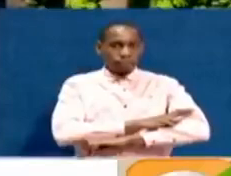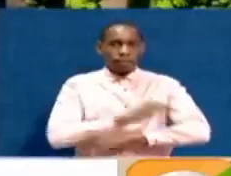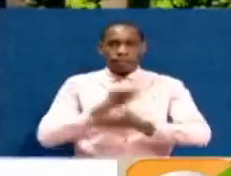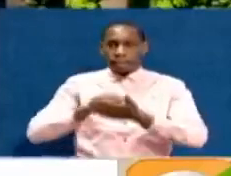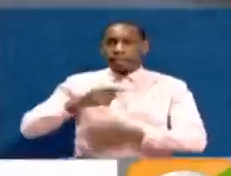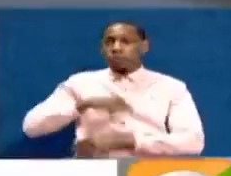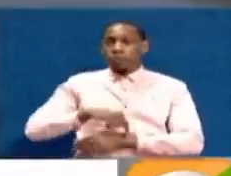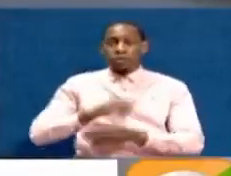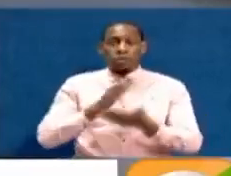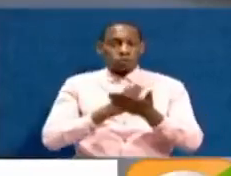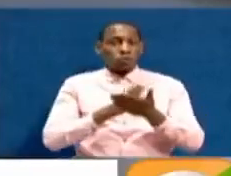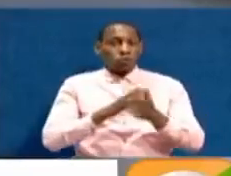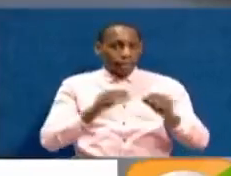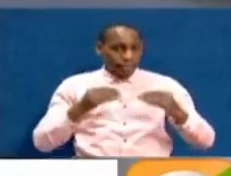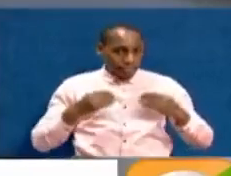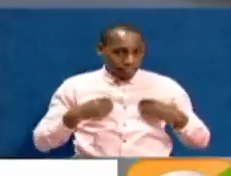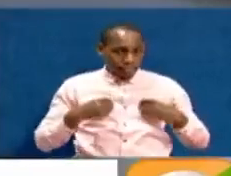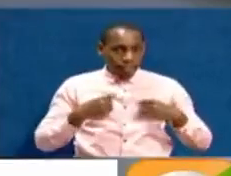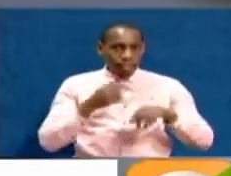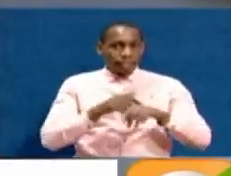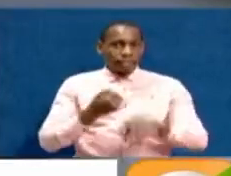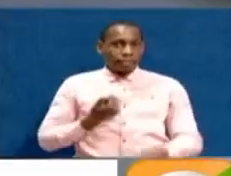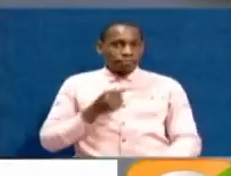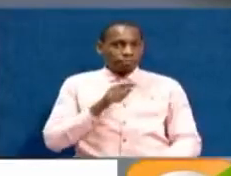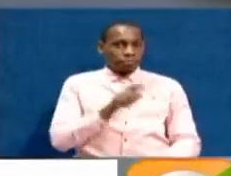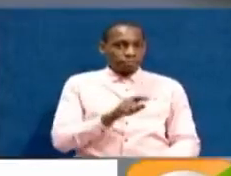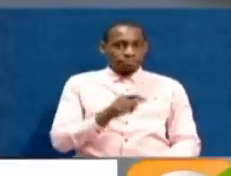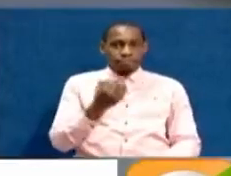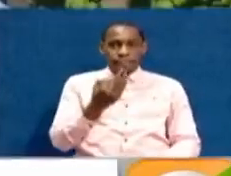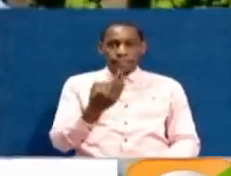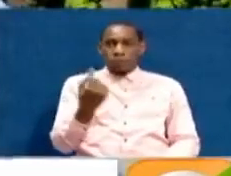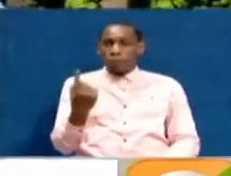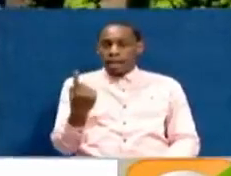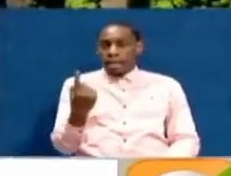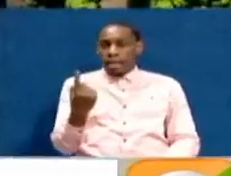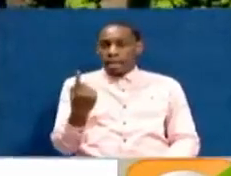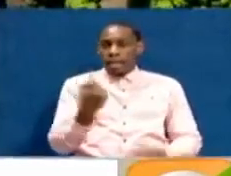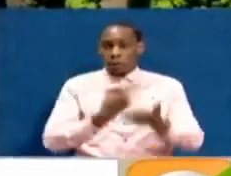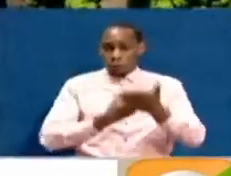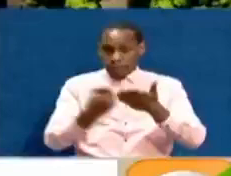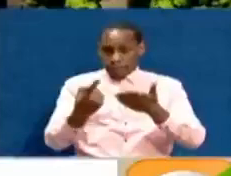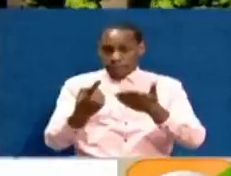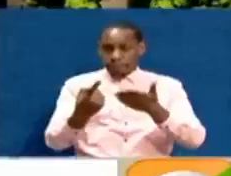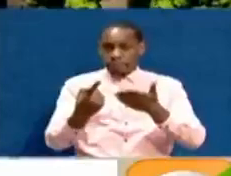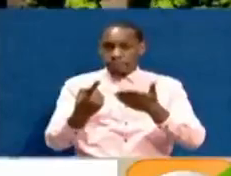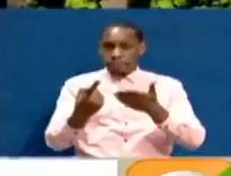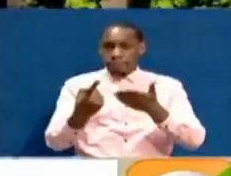we adhere to. When she was 31st weeks,